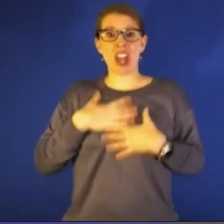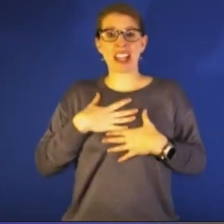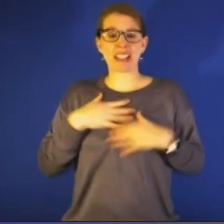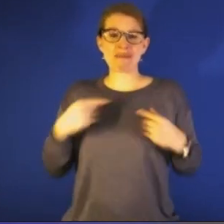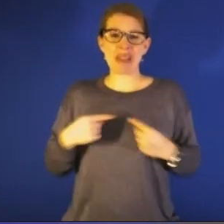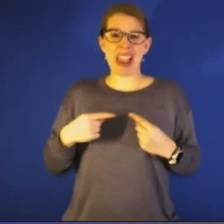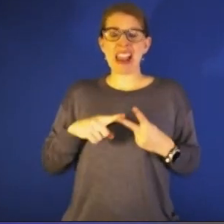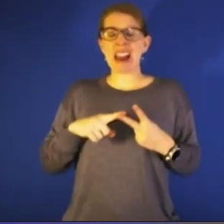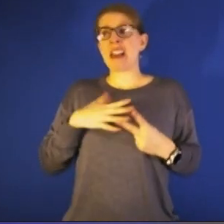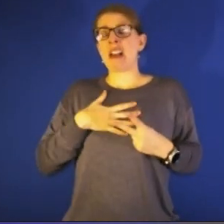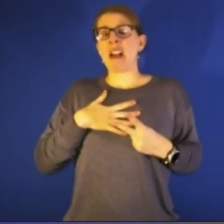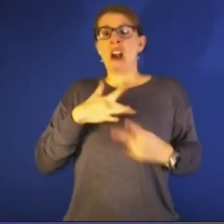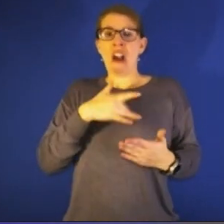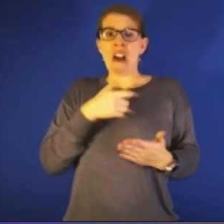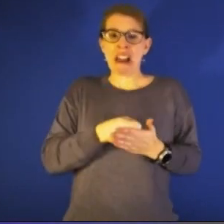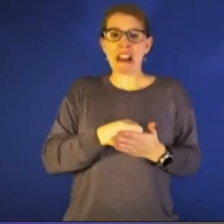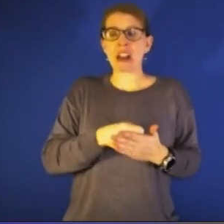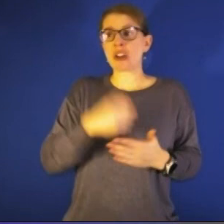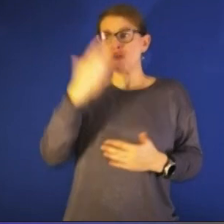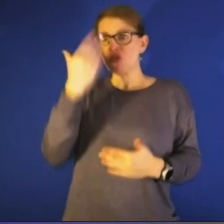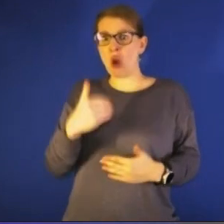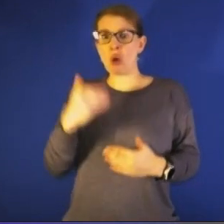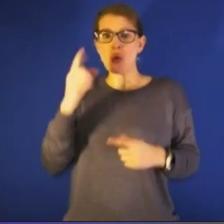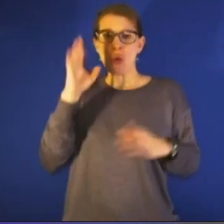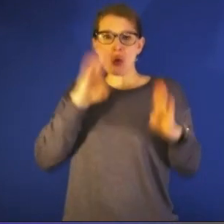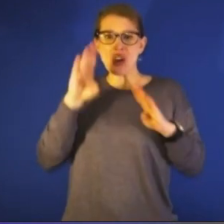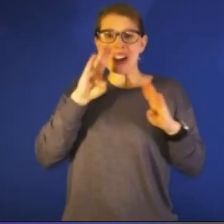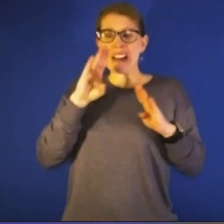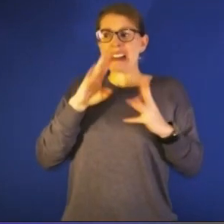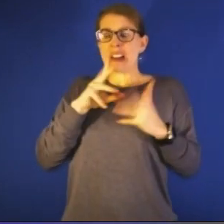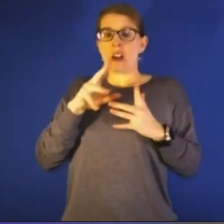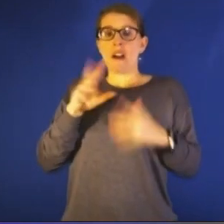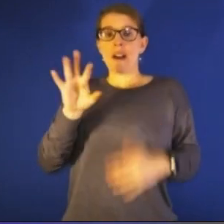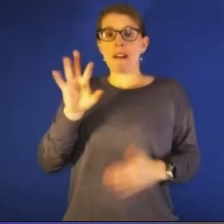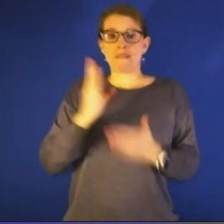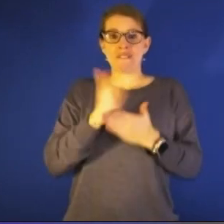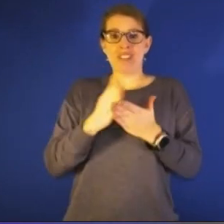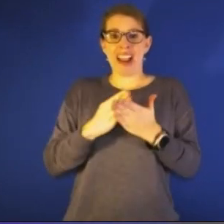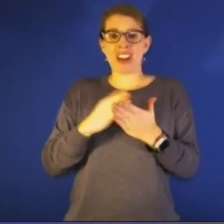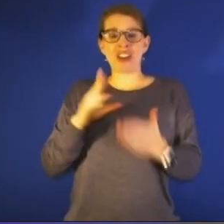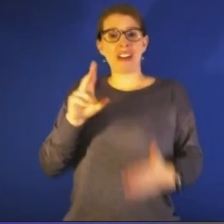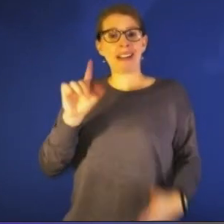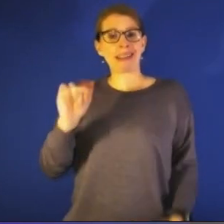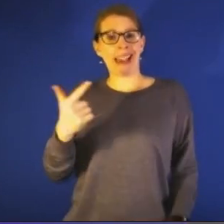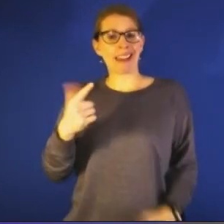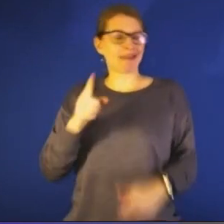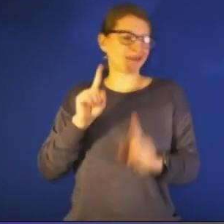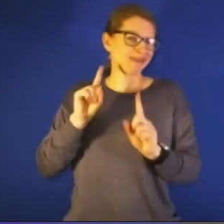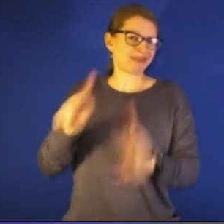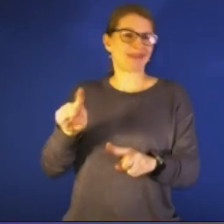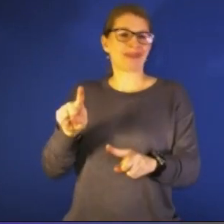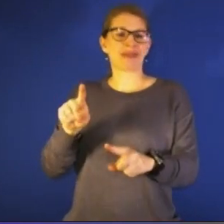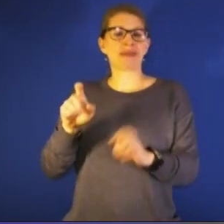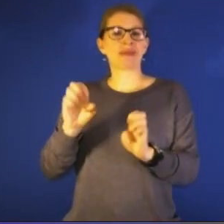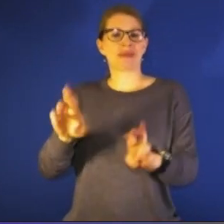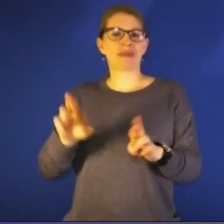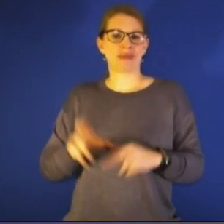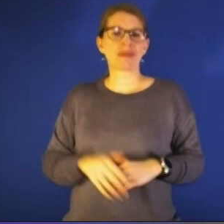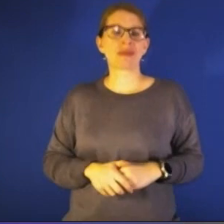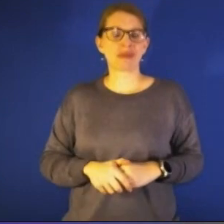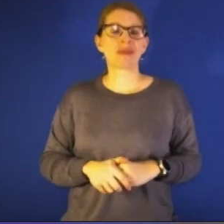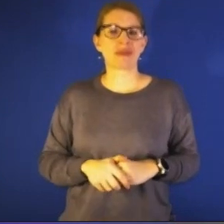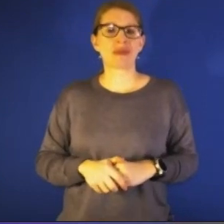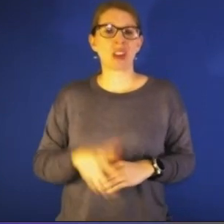stroke, or you're having you fractured your leg or whatever, you just got to get to the emergency room, and we're going to help you.